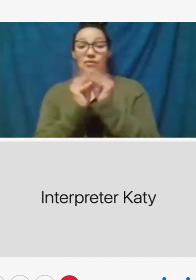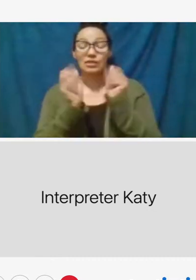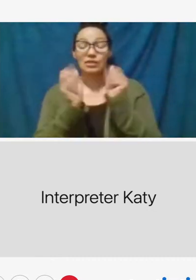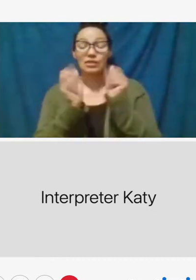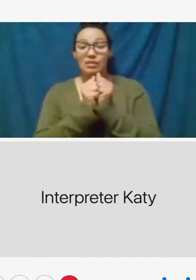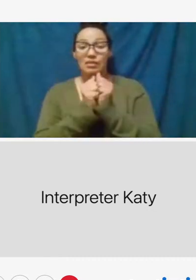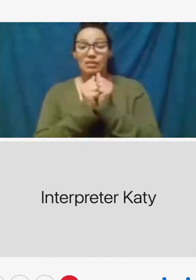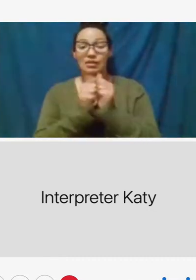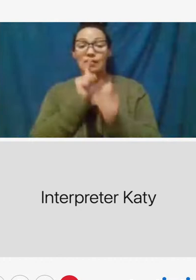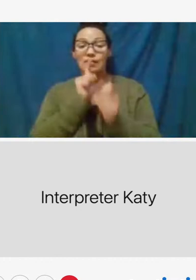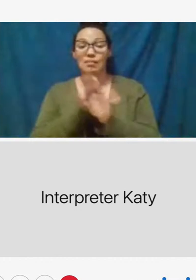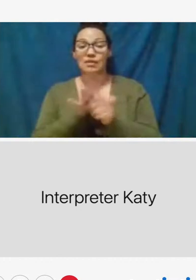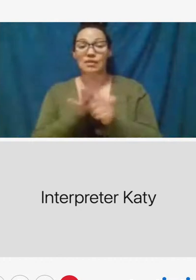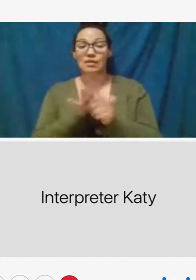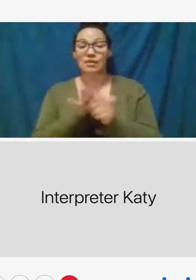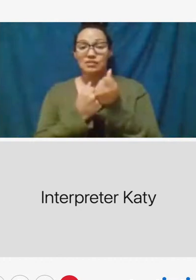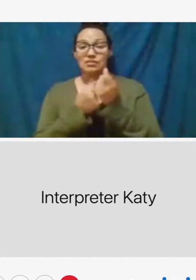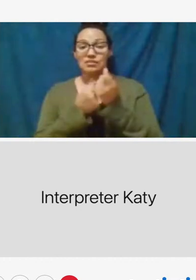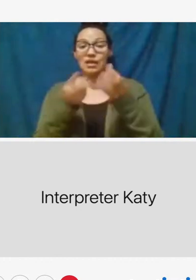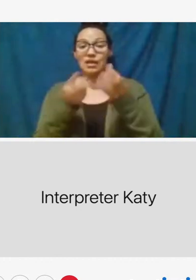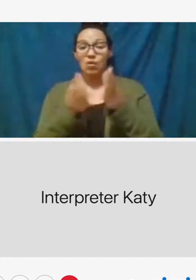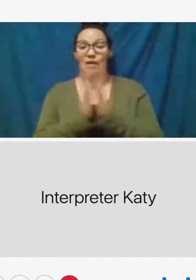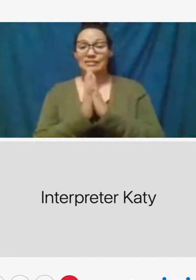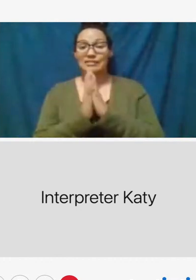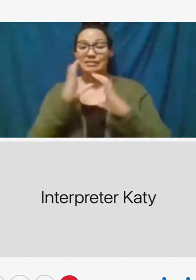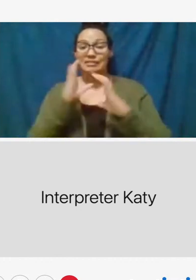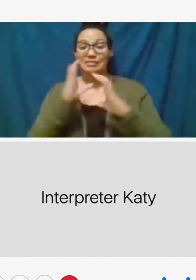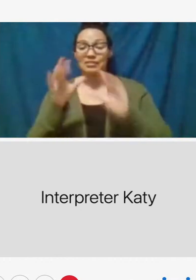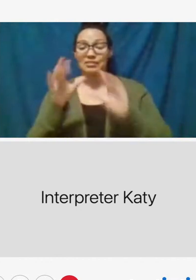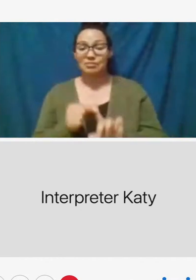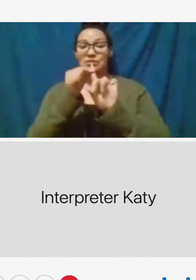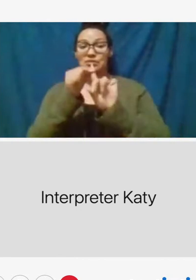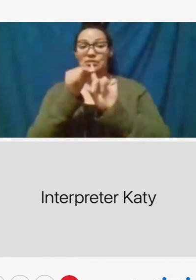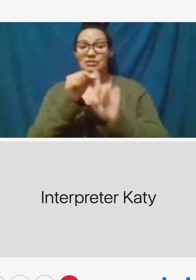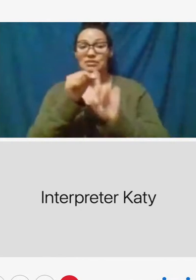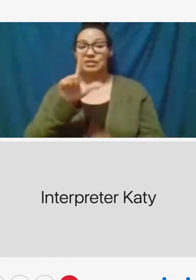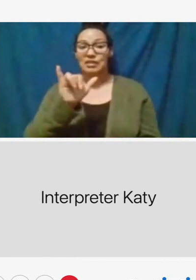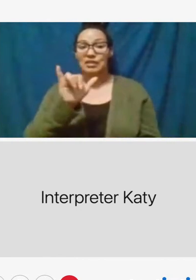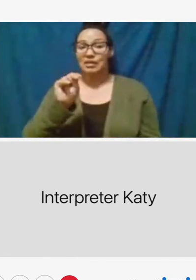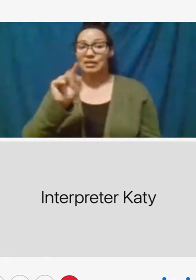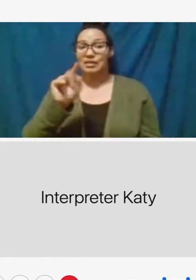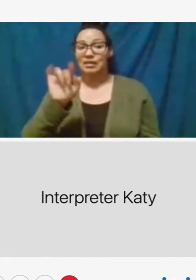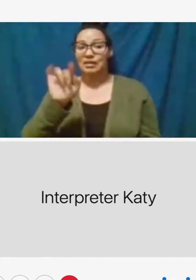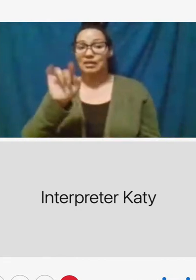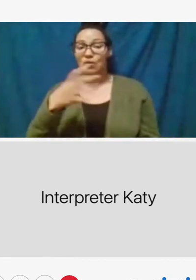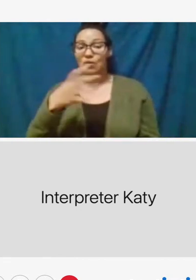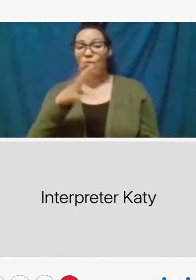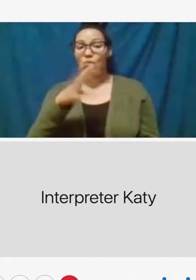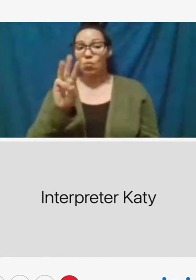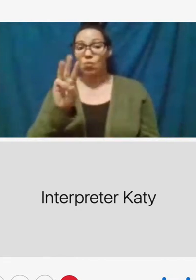to ask our communication specialist Lynette white to lead us in the flag